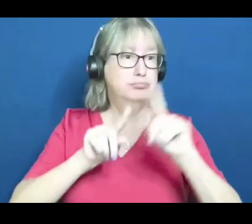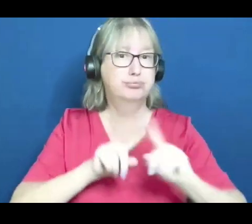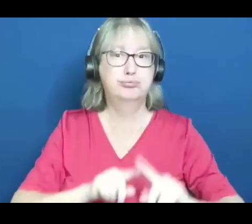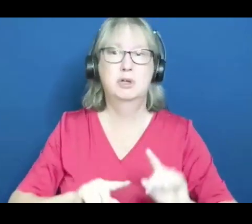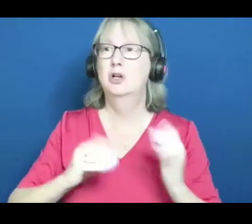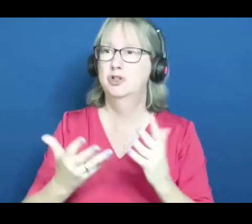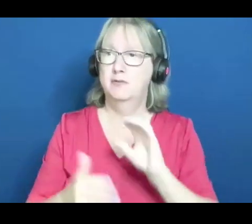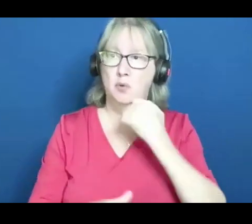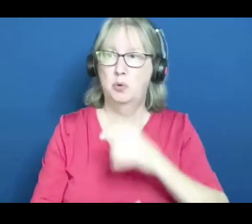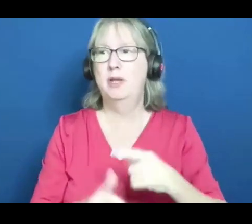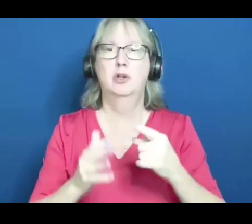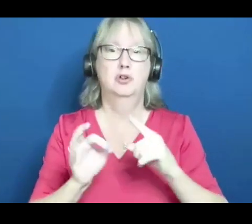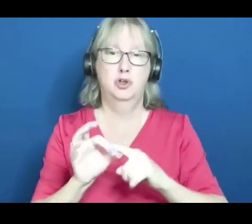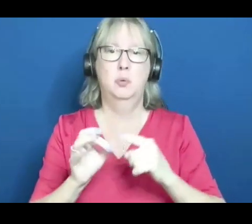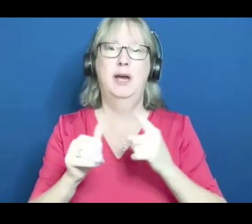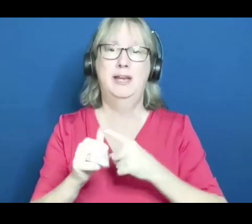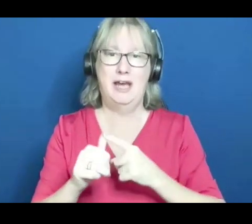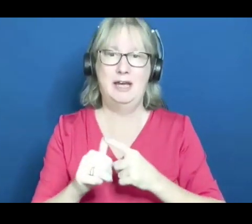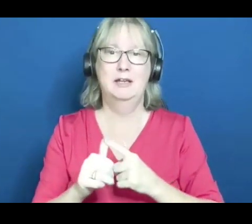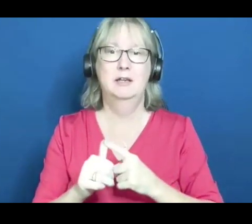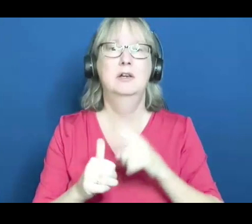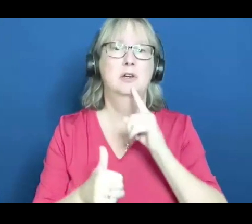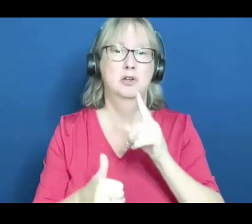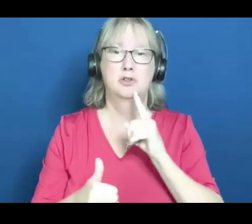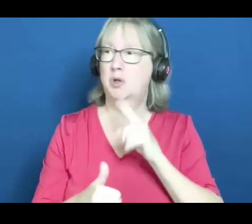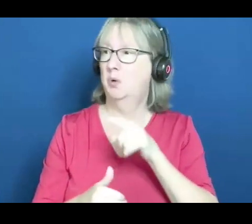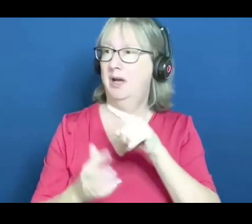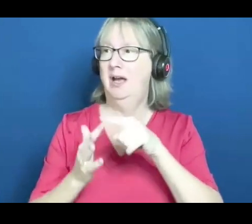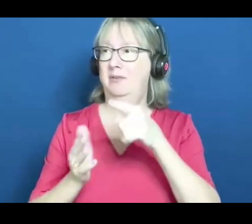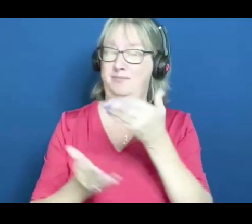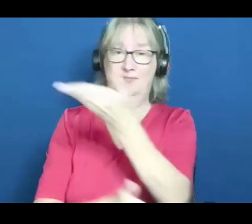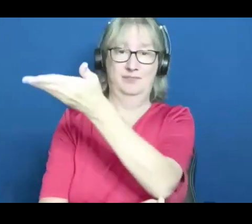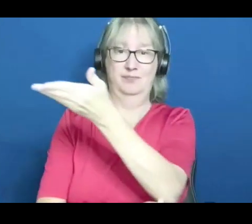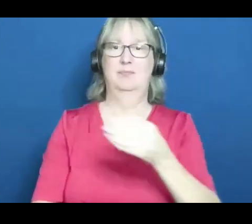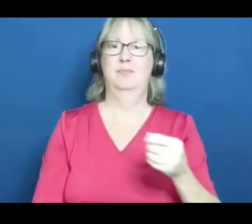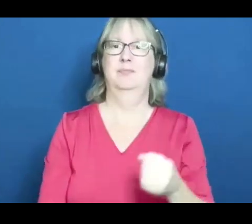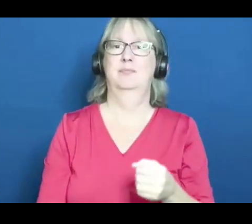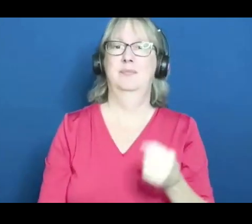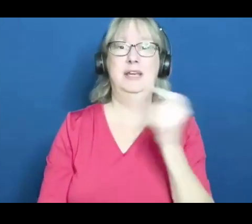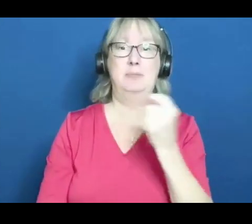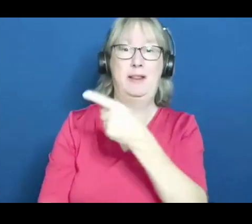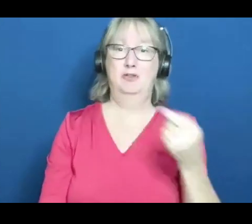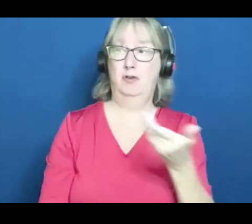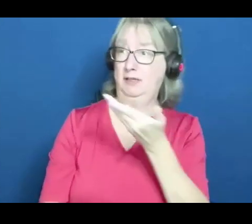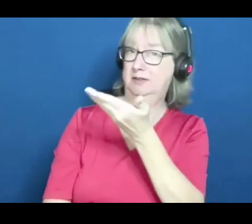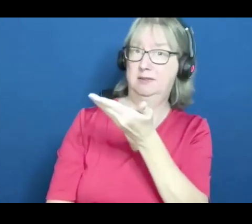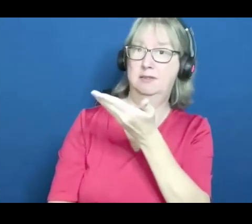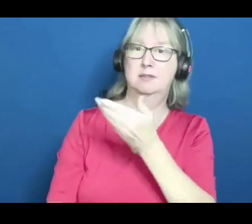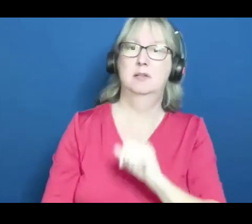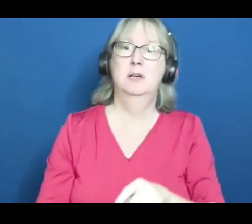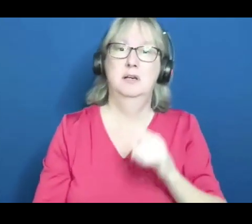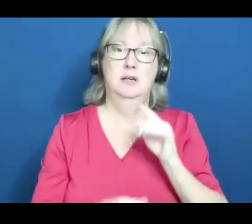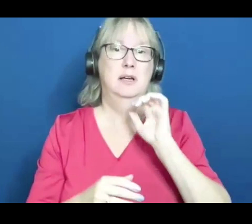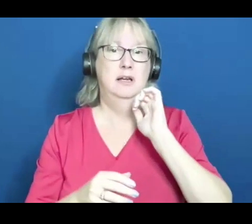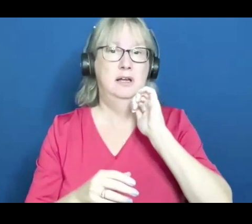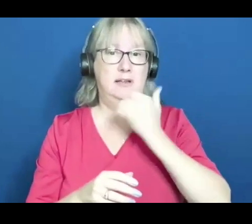Q&A in a moment. But yeah, you can get onto us through enablement@posturite.co.uk, and they'll refer through to us guys to give